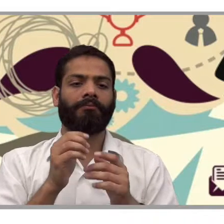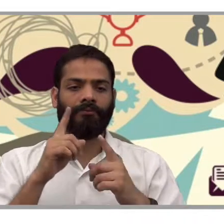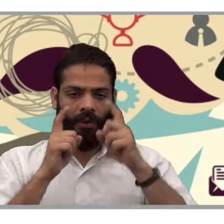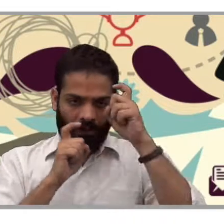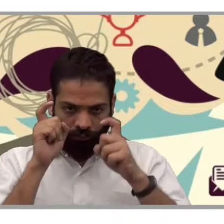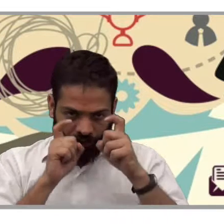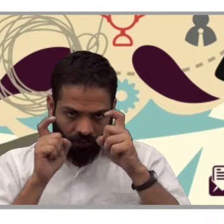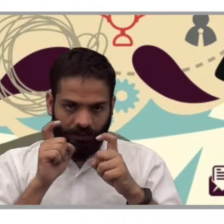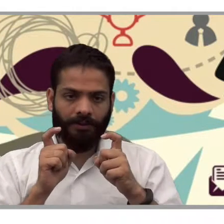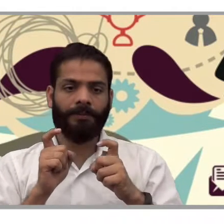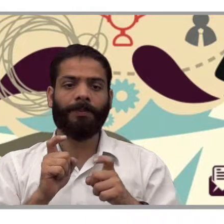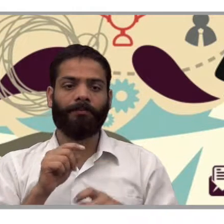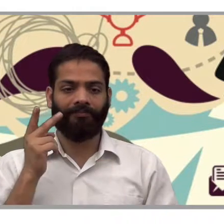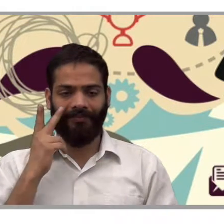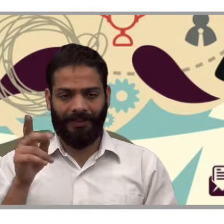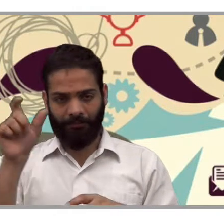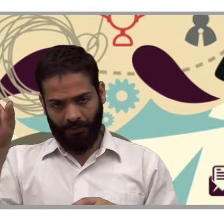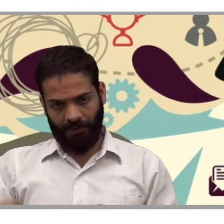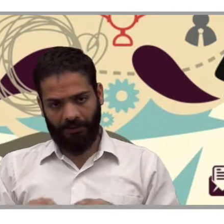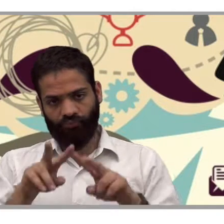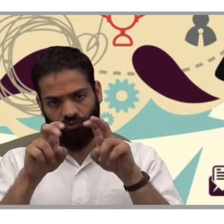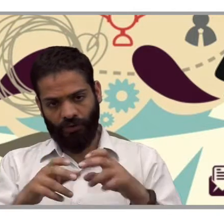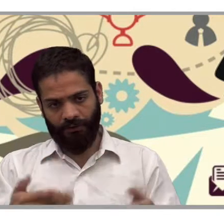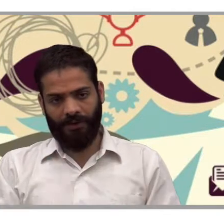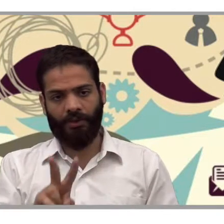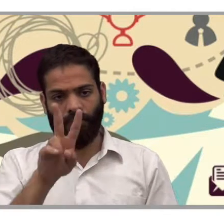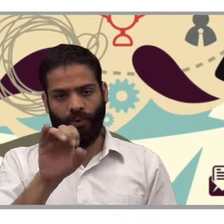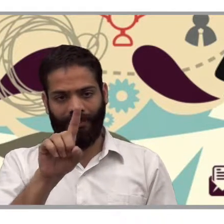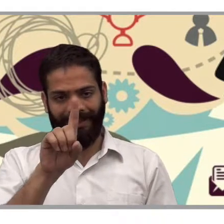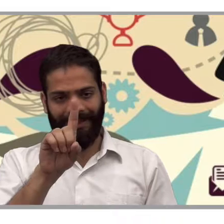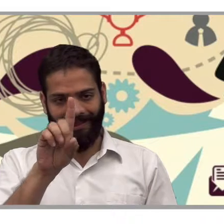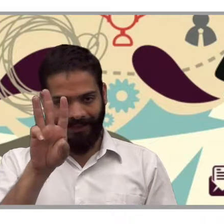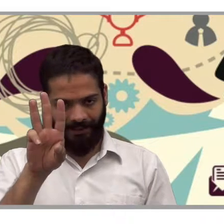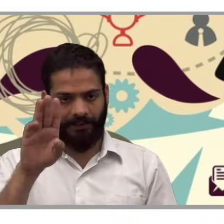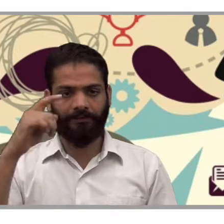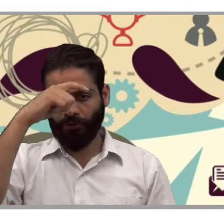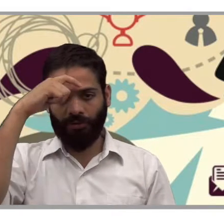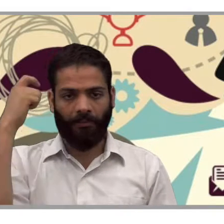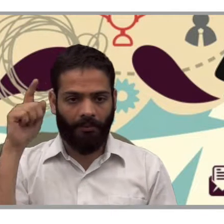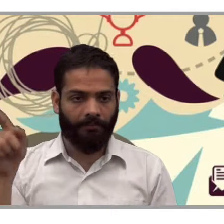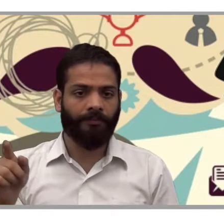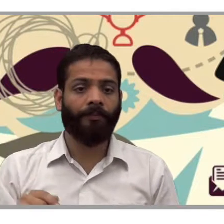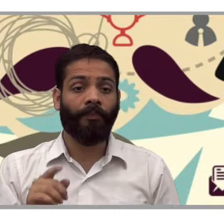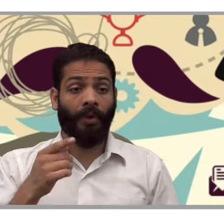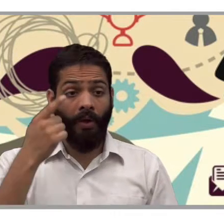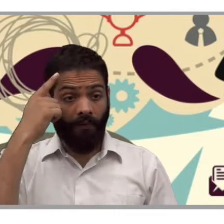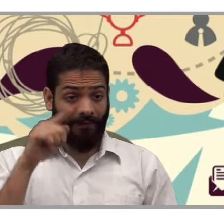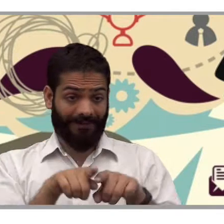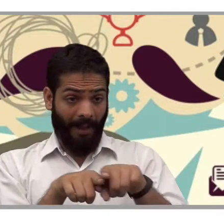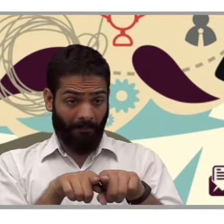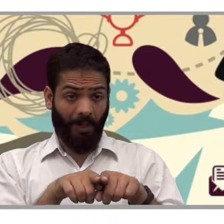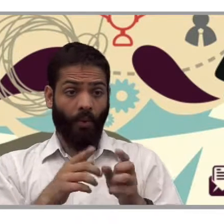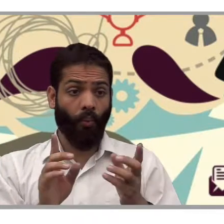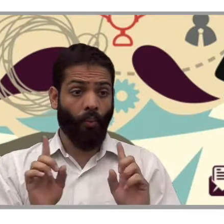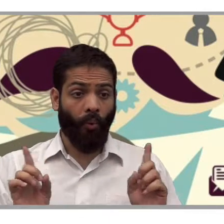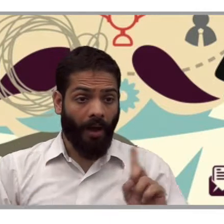example, where is a compound of place and WH sign. So if we have to